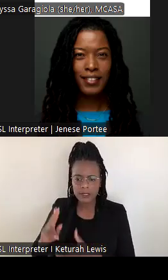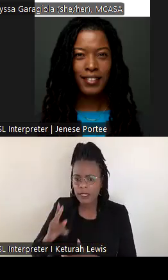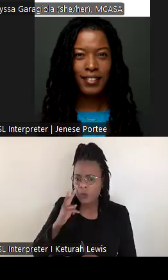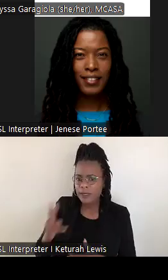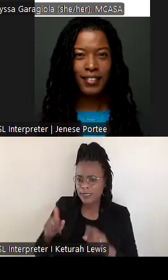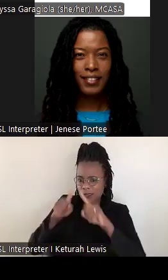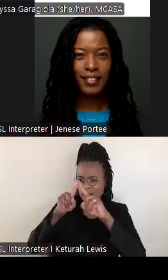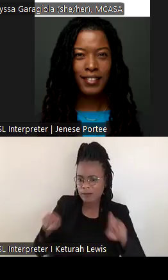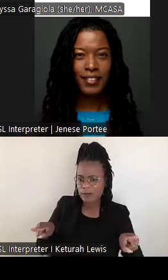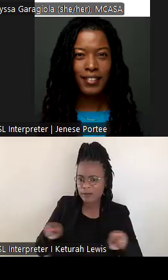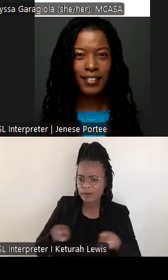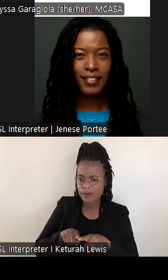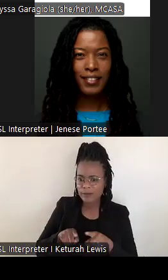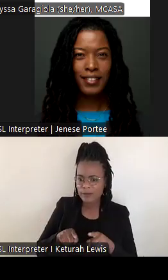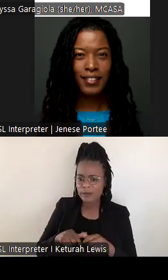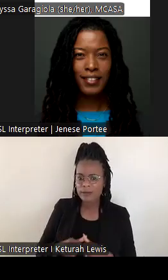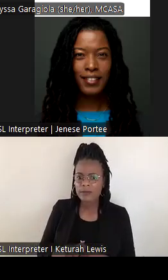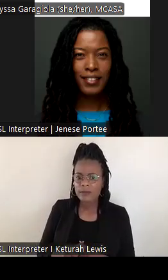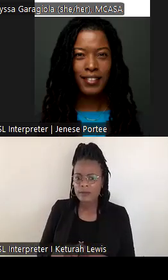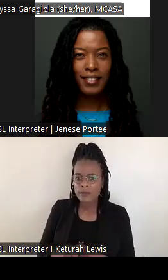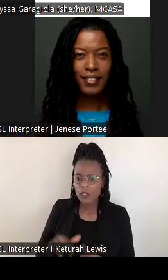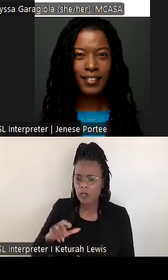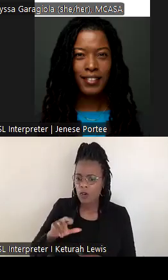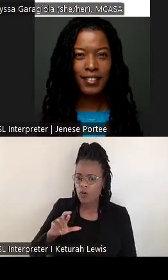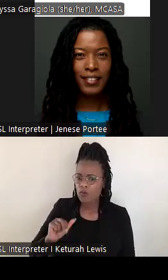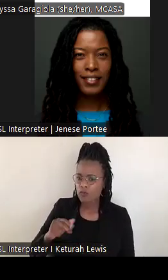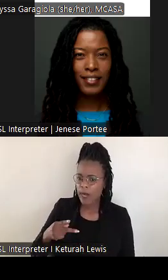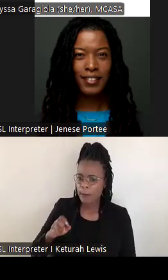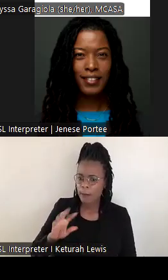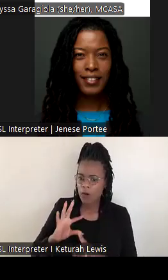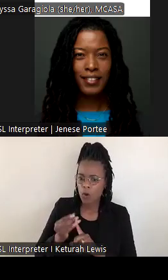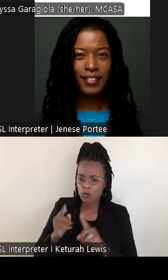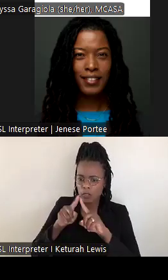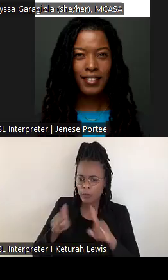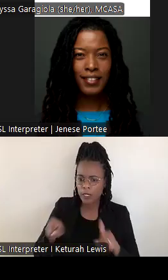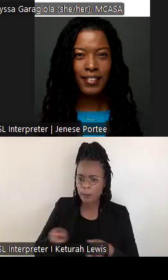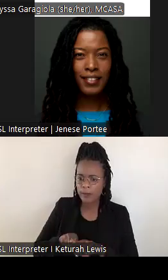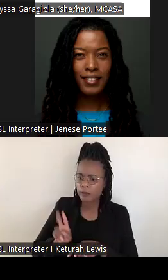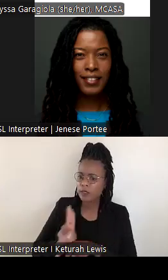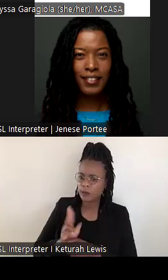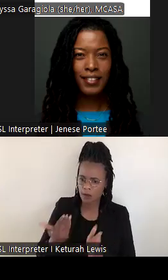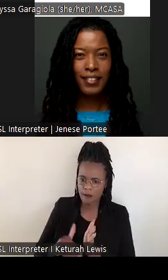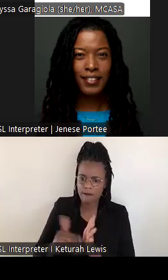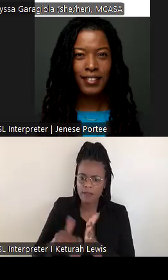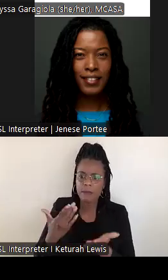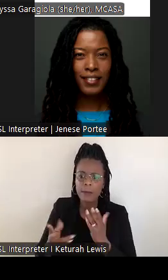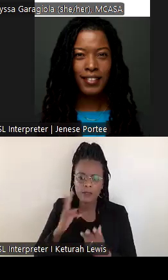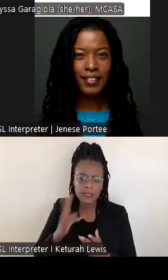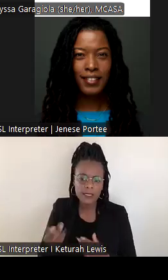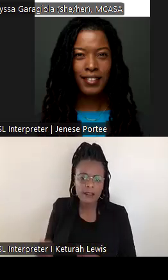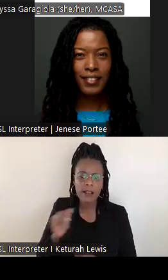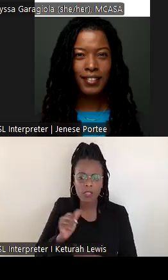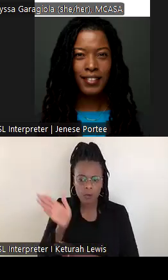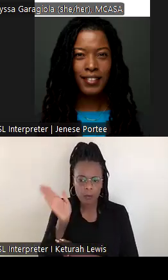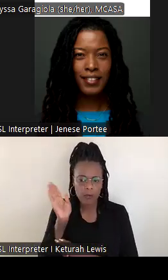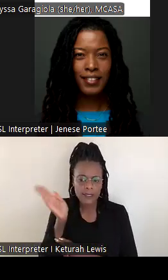our screen here. And this rape culture pyramid is a graphic that we use often. So you may have seen it in some of our other presentations,